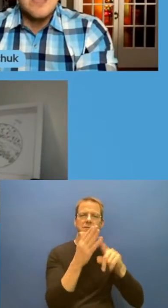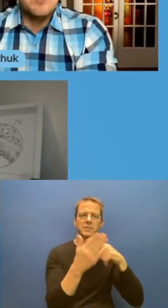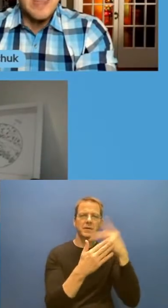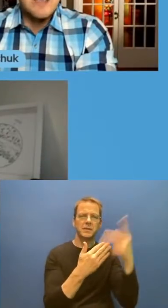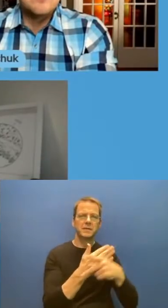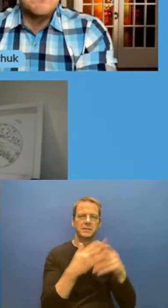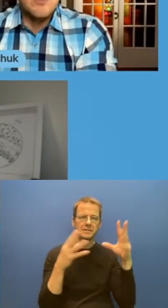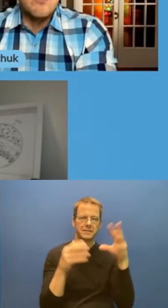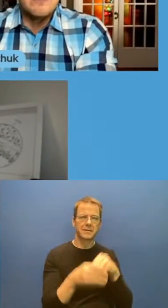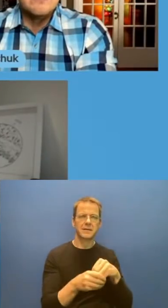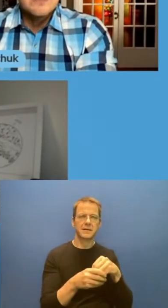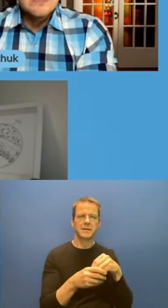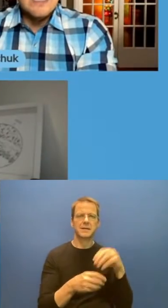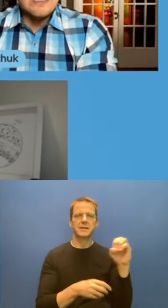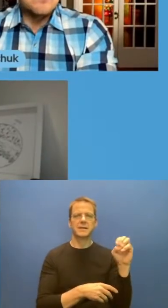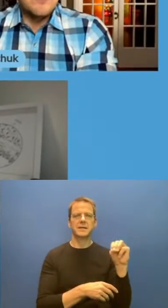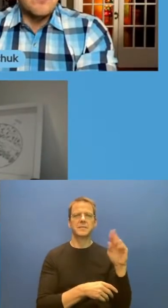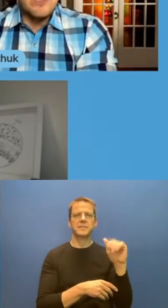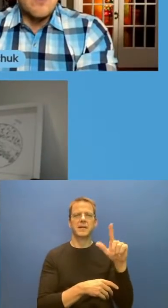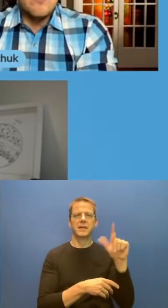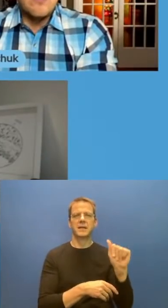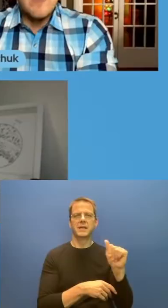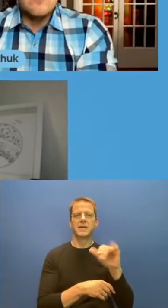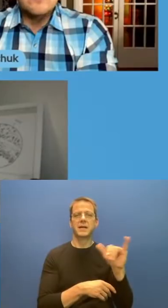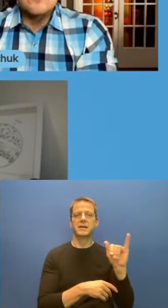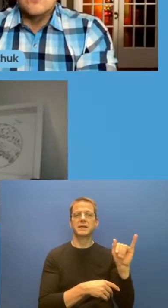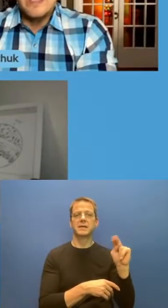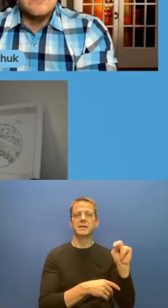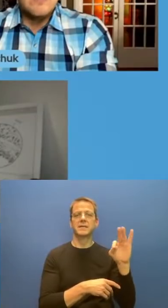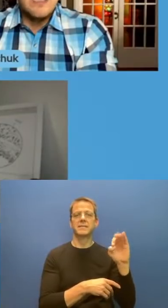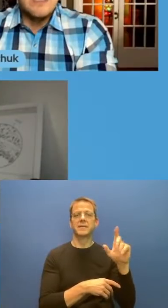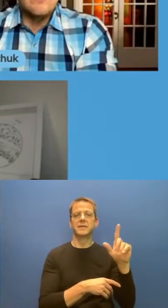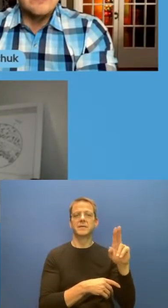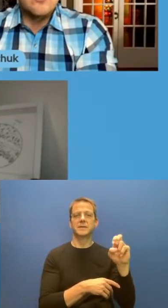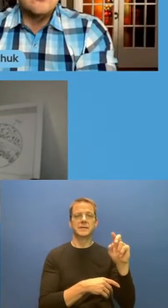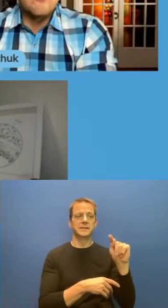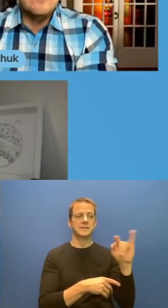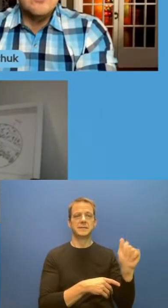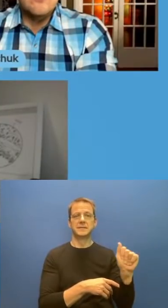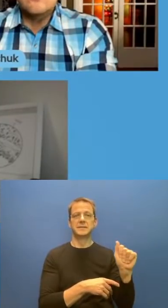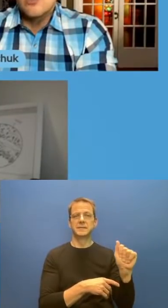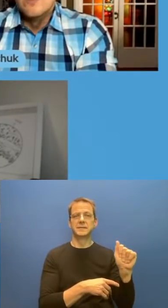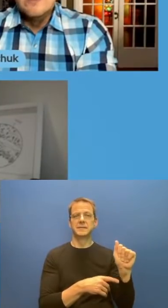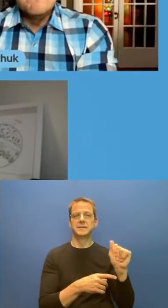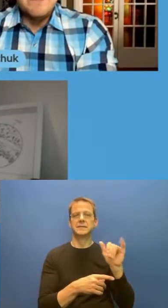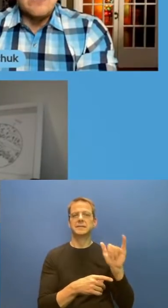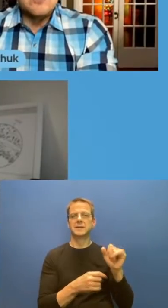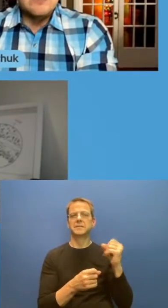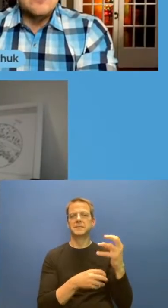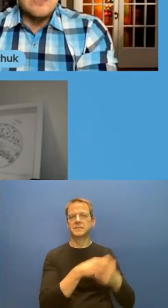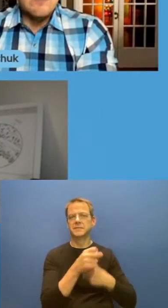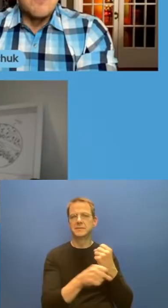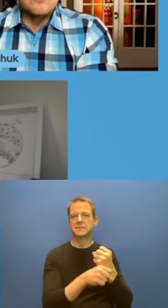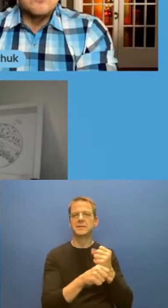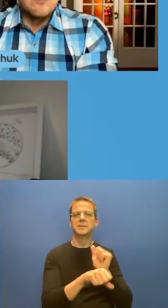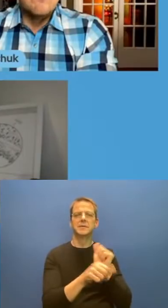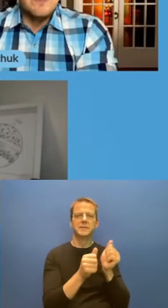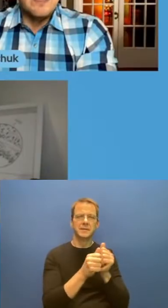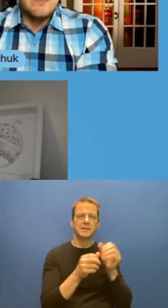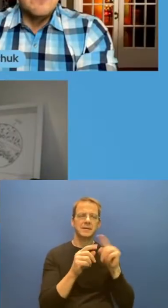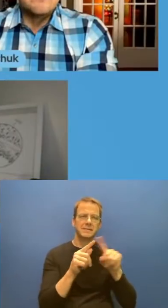in high containment labs and beyond, specifically on viruses like SARS-CoV-2. So, since the